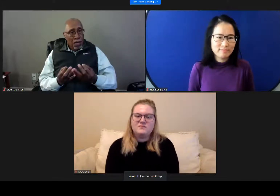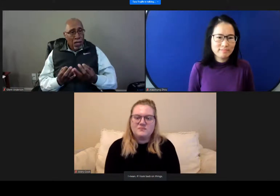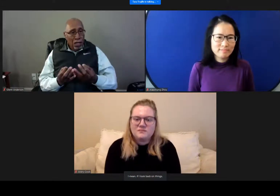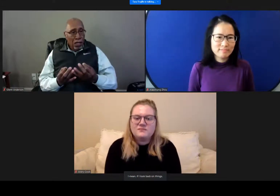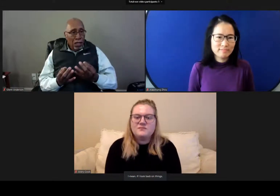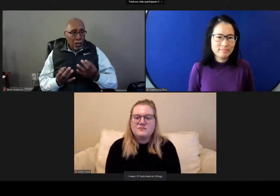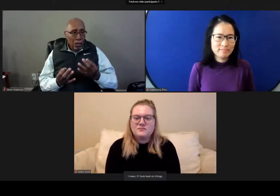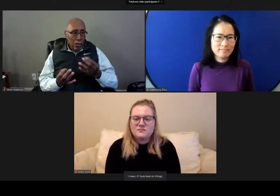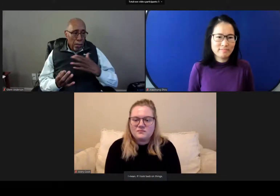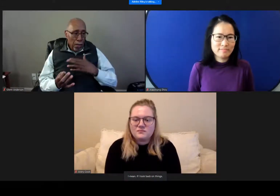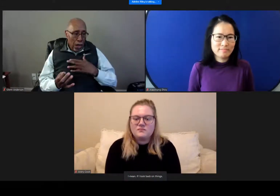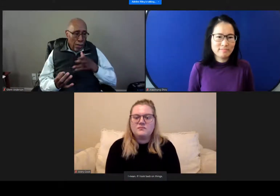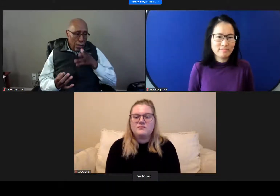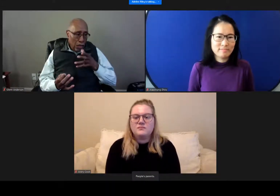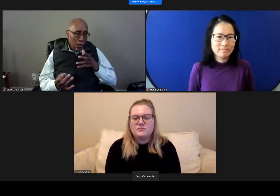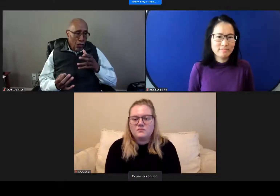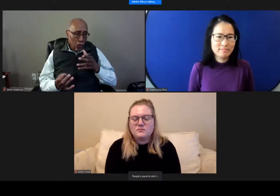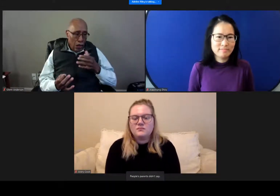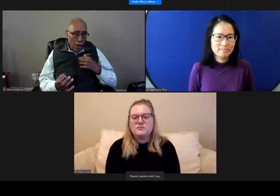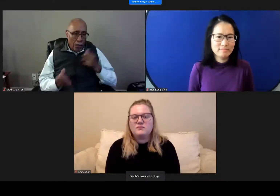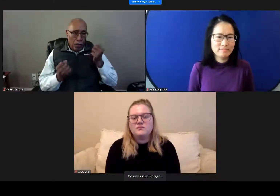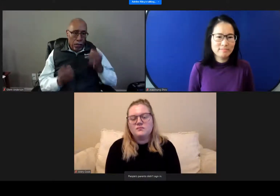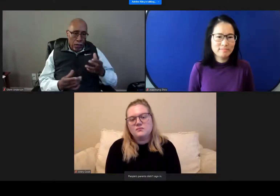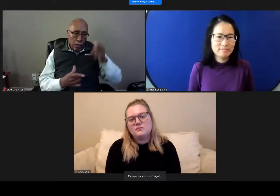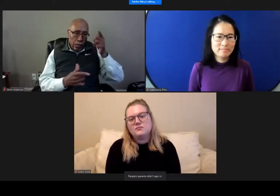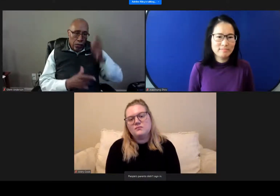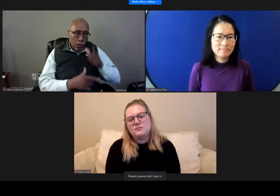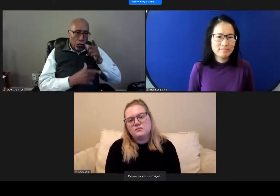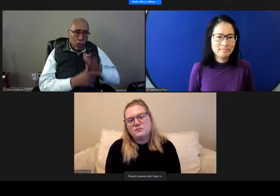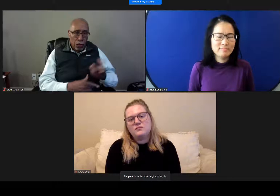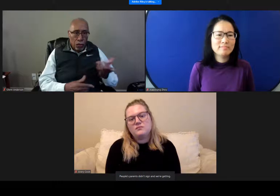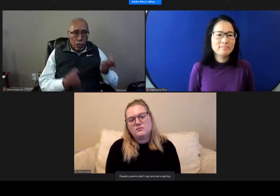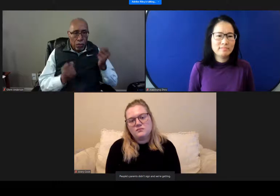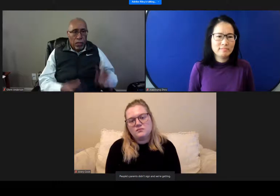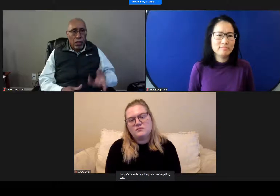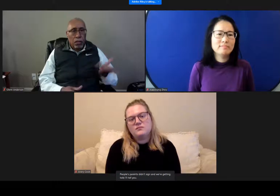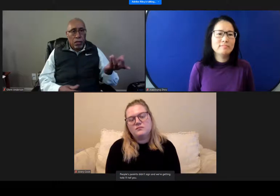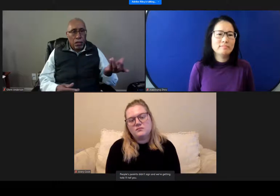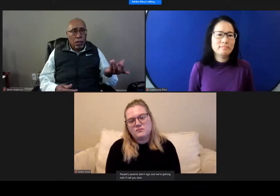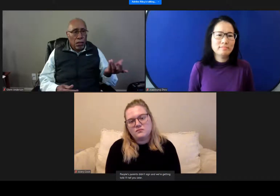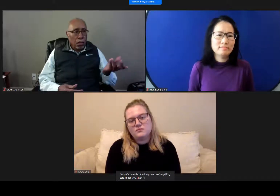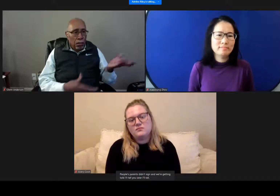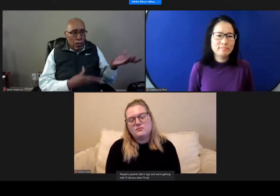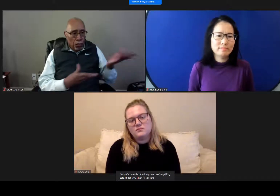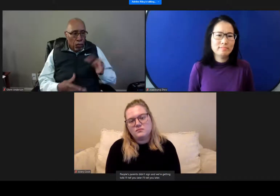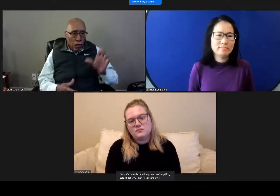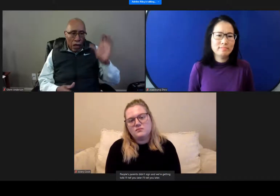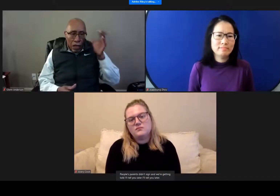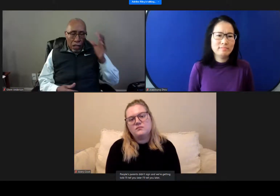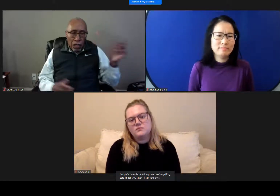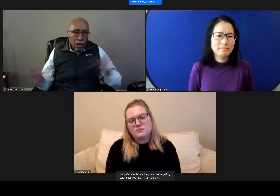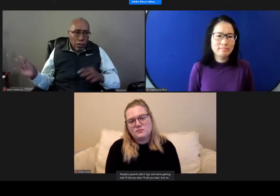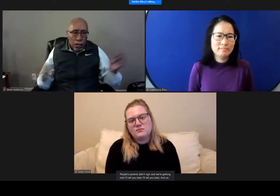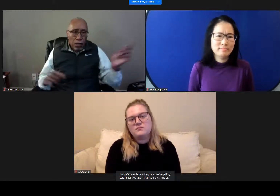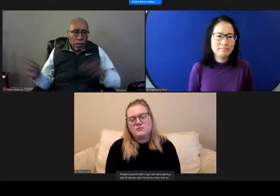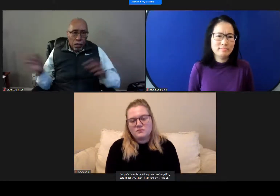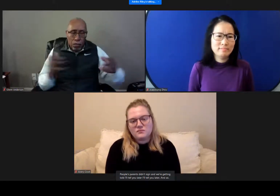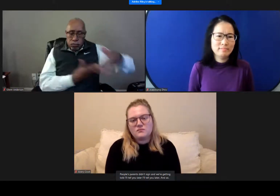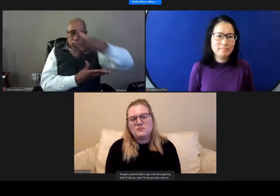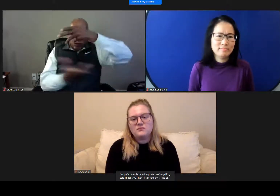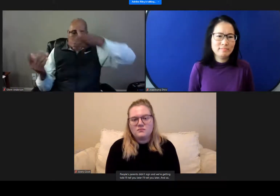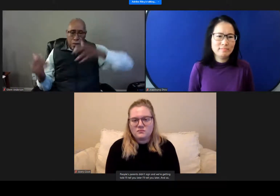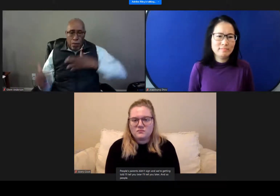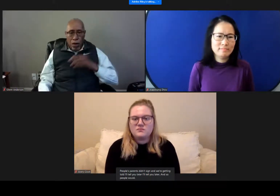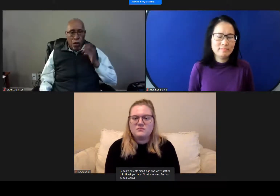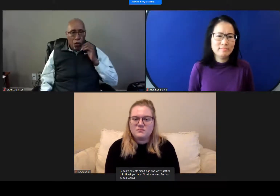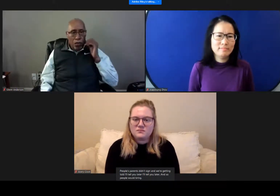ahead. People's parents didn't sign, and deaf people were getting told, I'll tell you later, I'll tell you later. And so